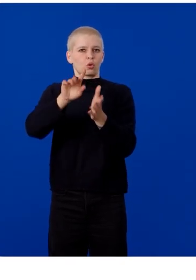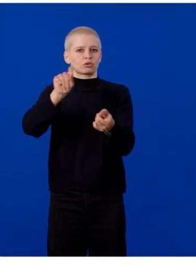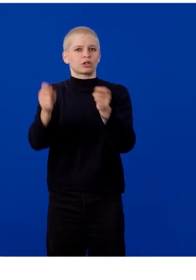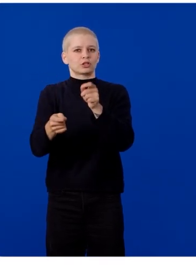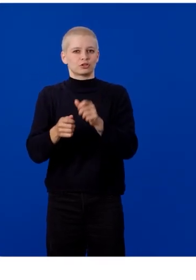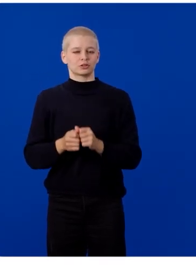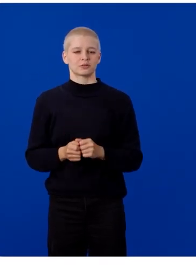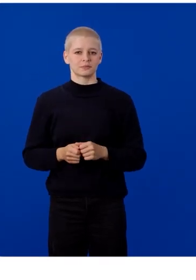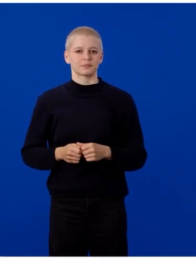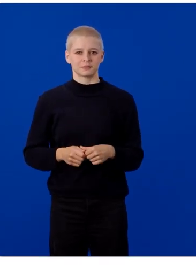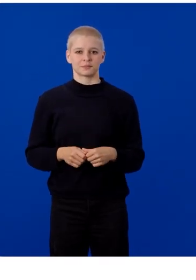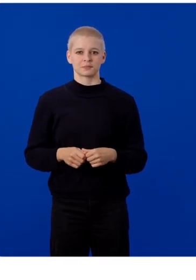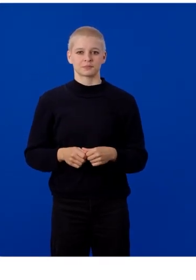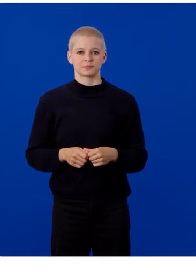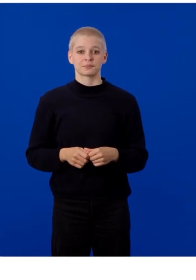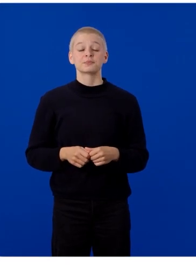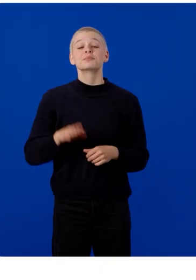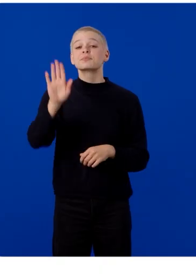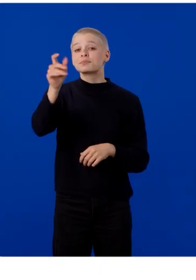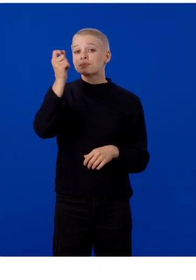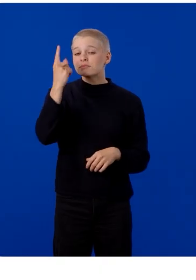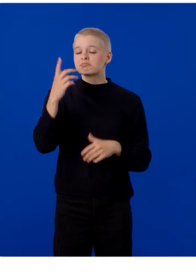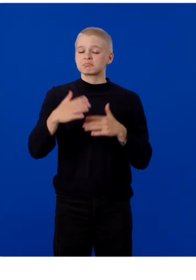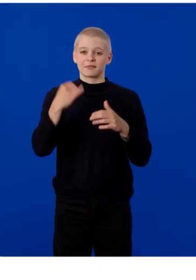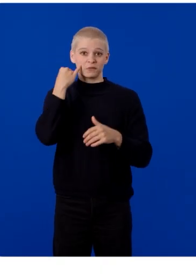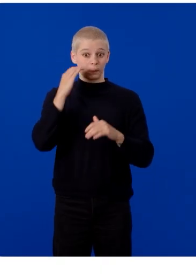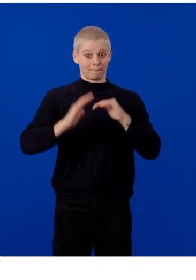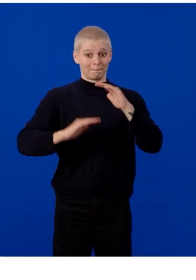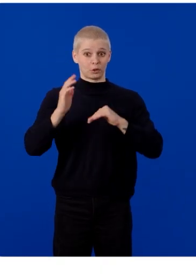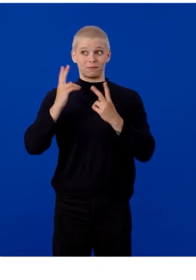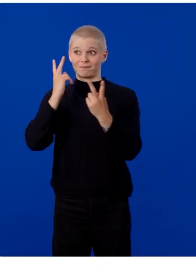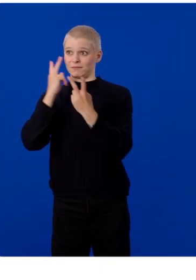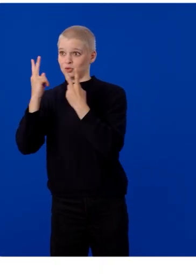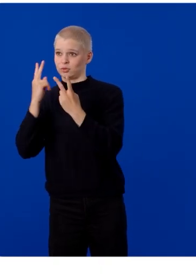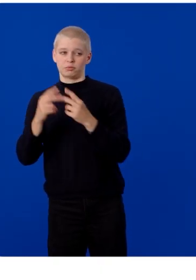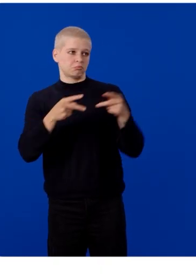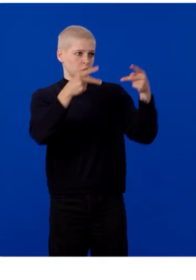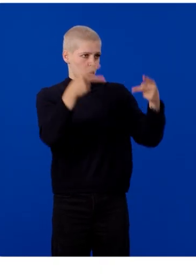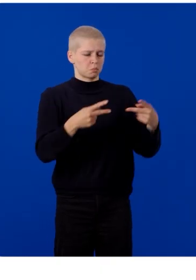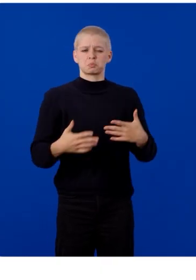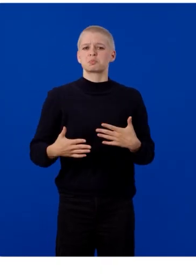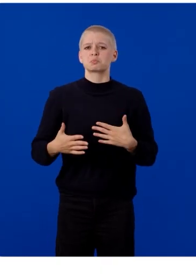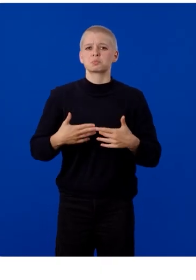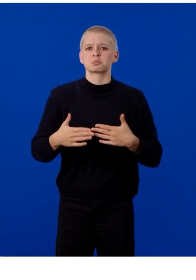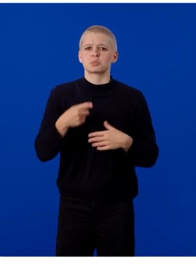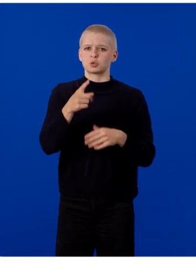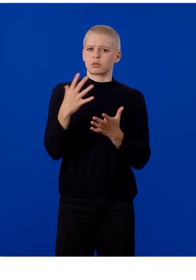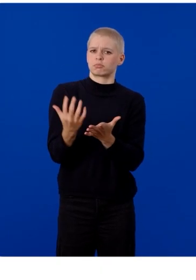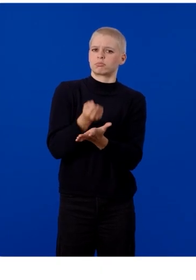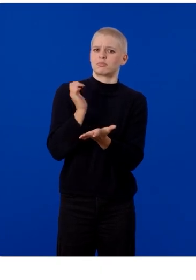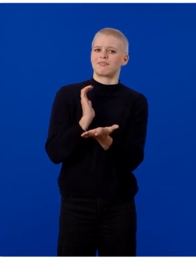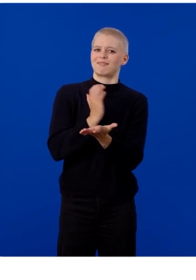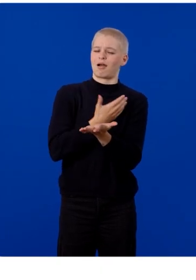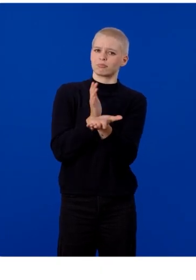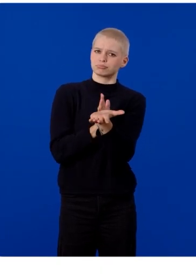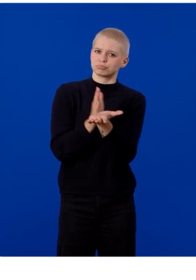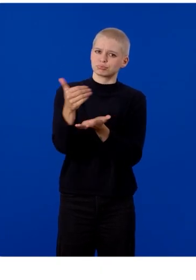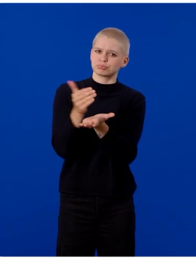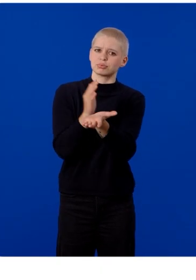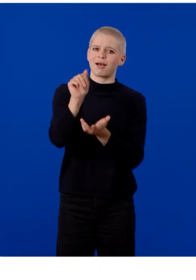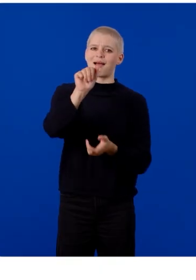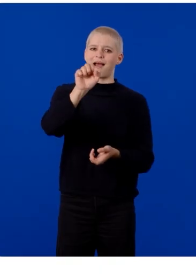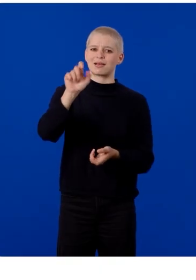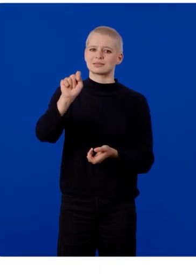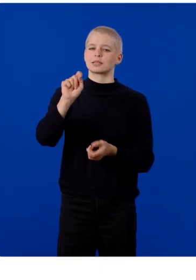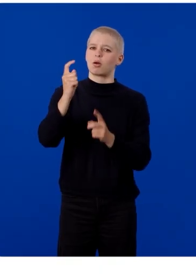in your app. Now, whether you build scenes visually or in code, you can take advantage of our robust asset